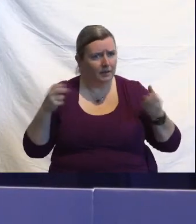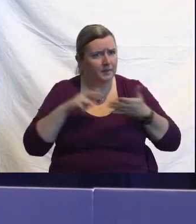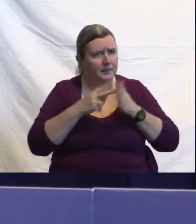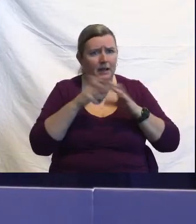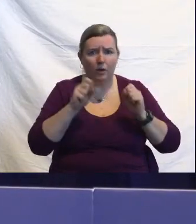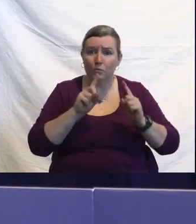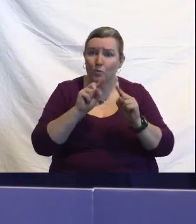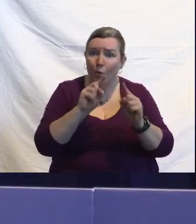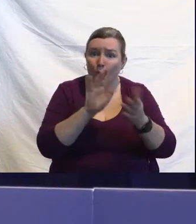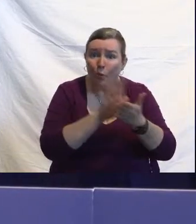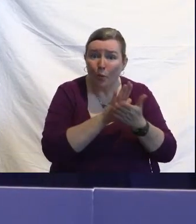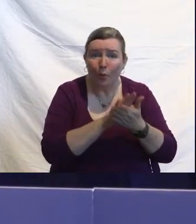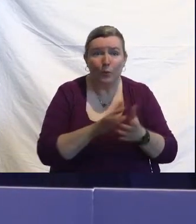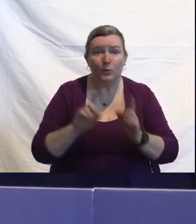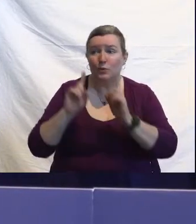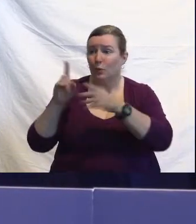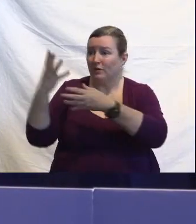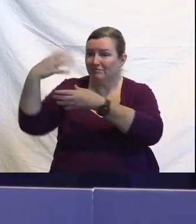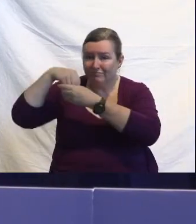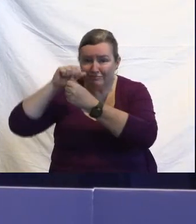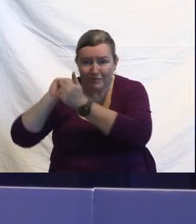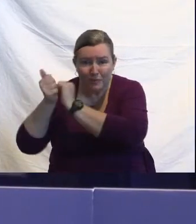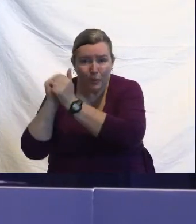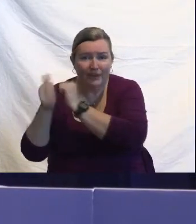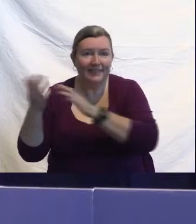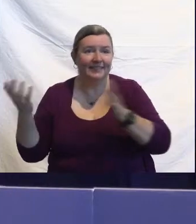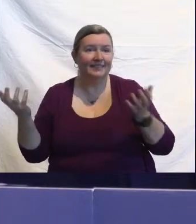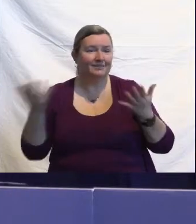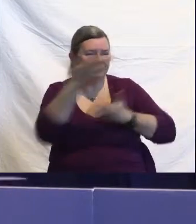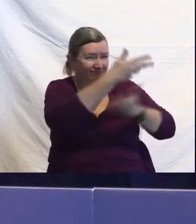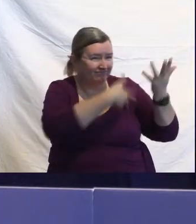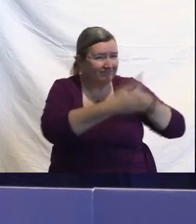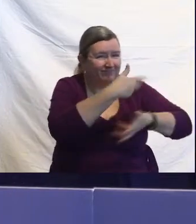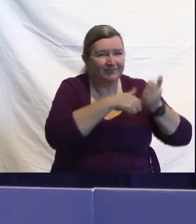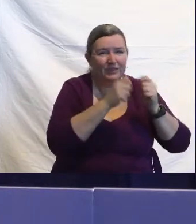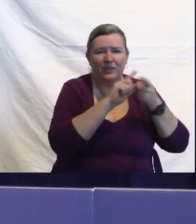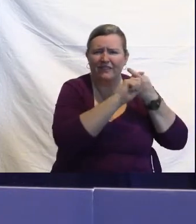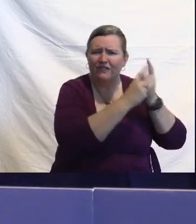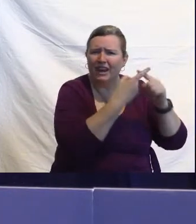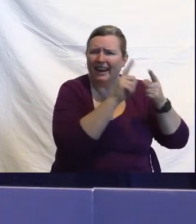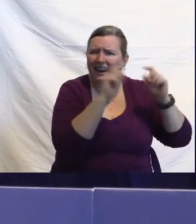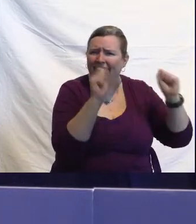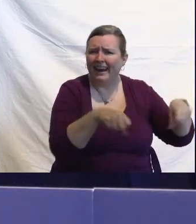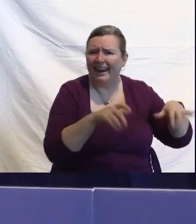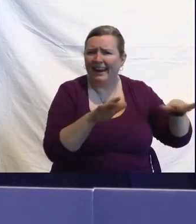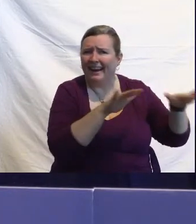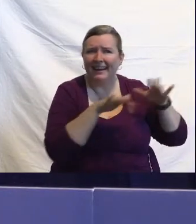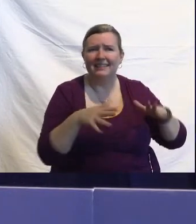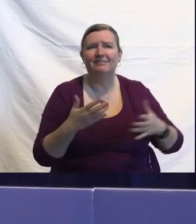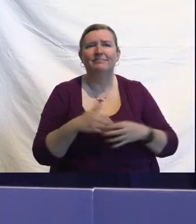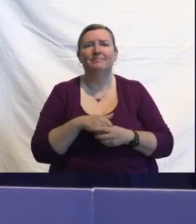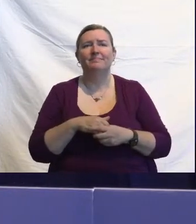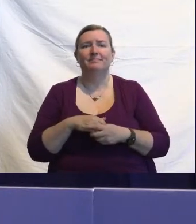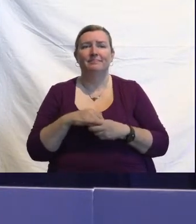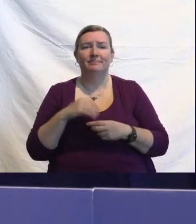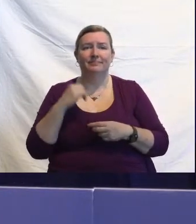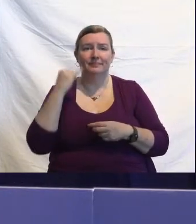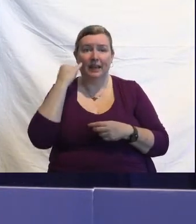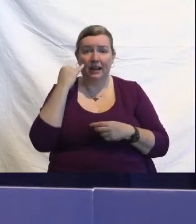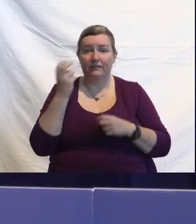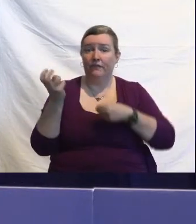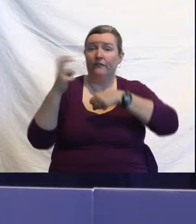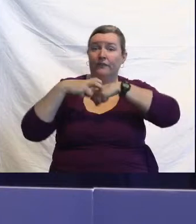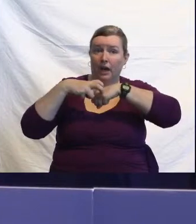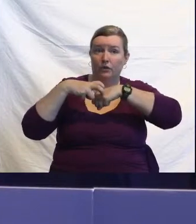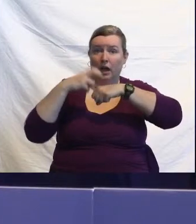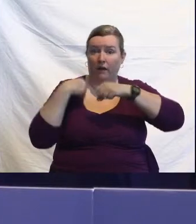participate in sports, and socialize with their friends. Additionally, anytime the virus is replicating, mutations can